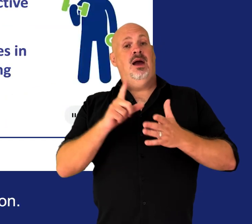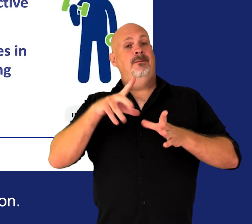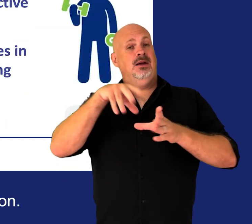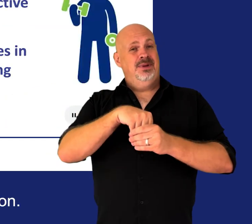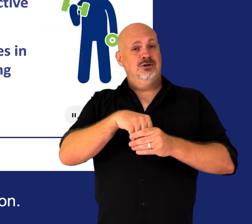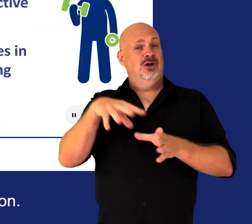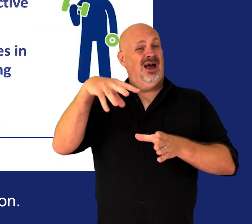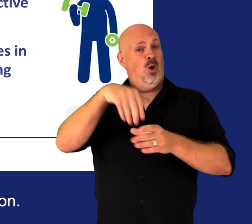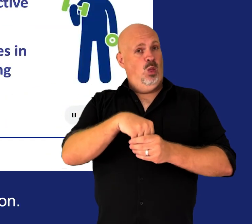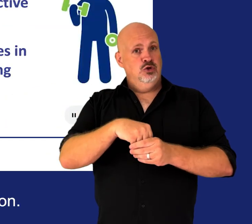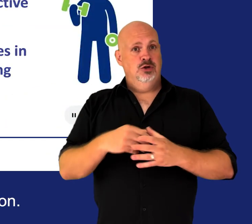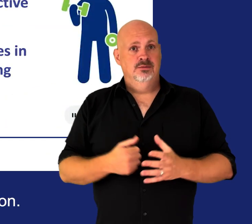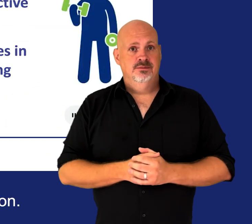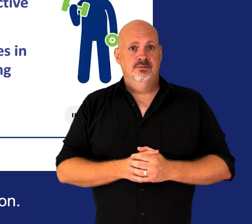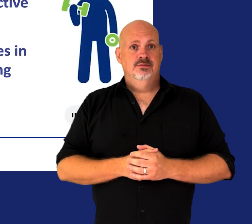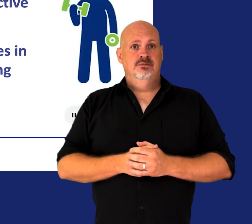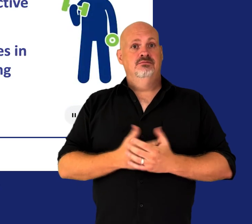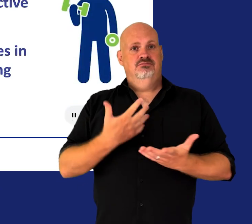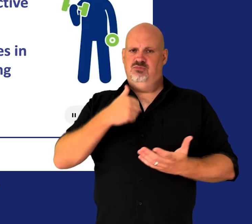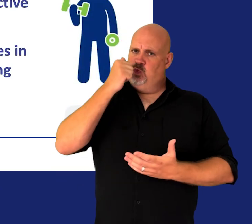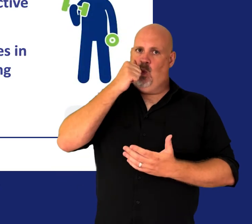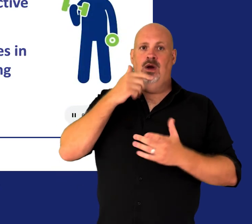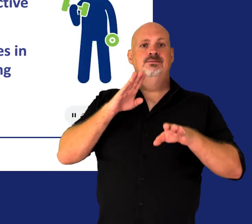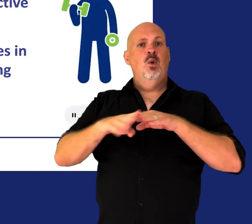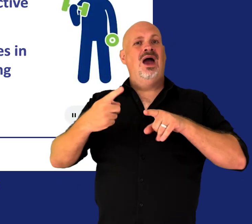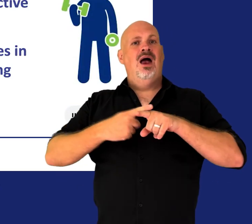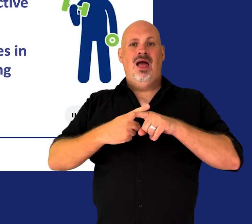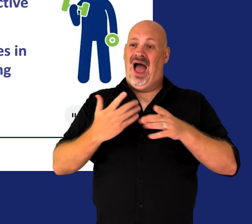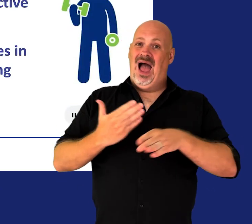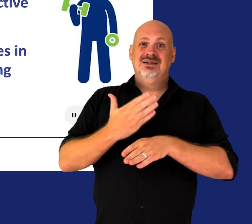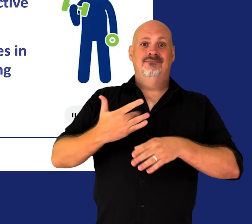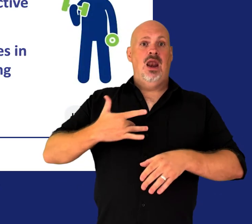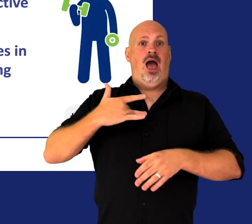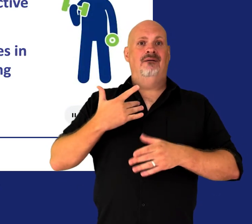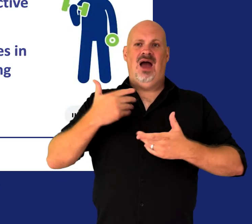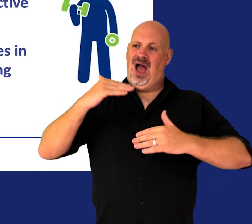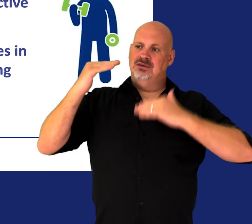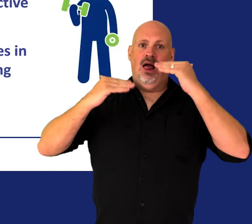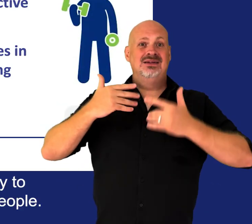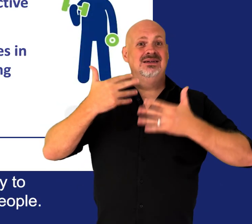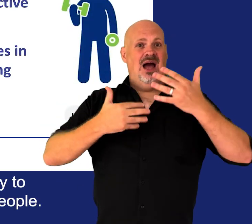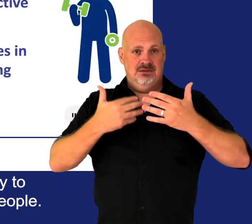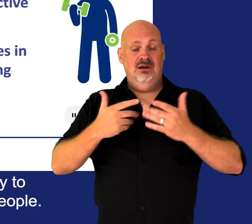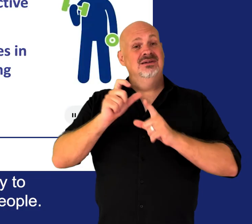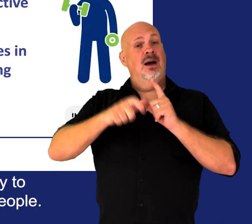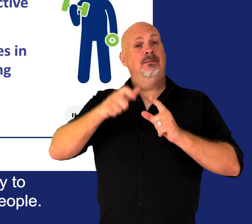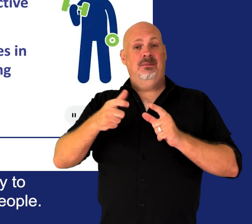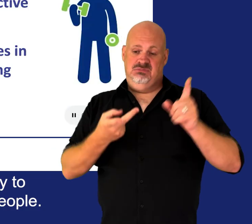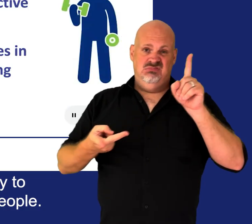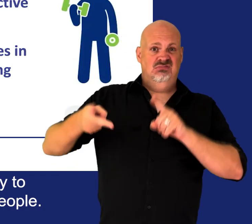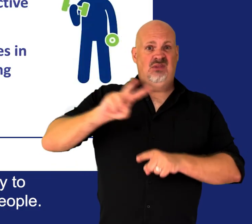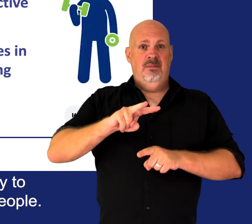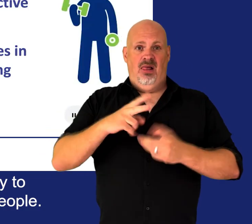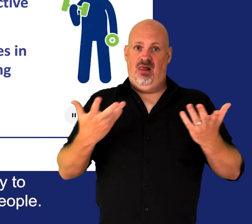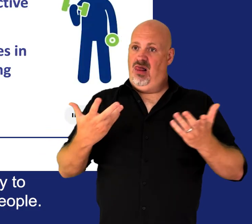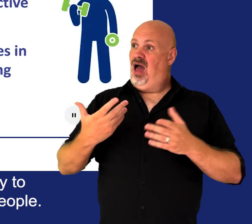Starting with participation and inclusion. So we know from Sport England's Active Lives adult data that disabled people are